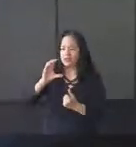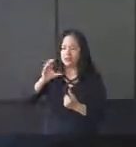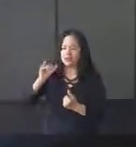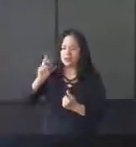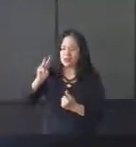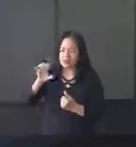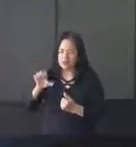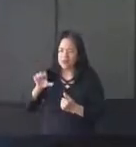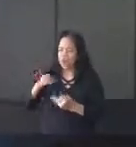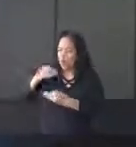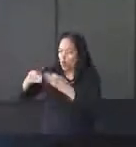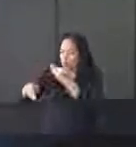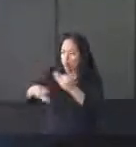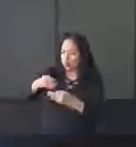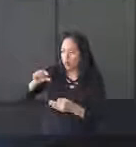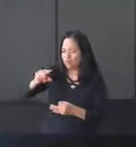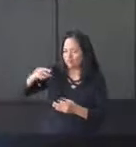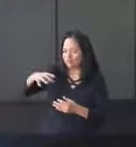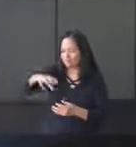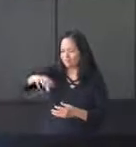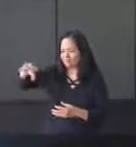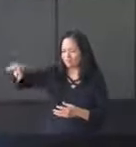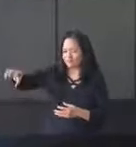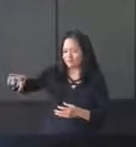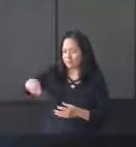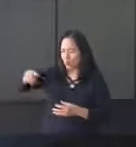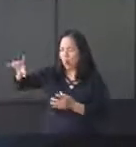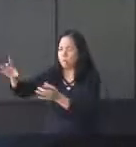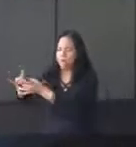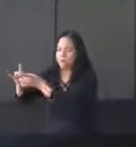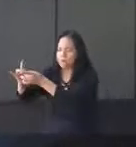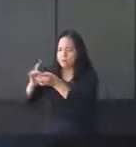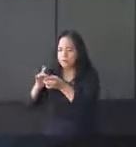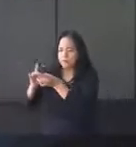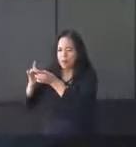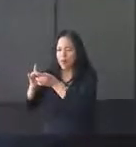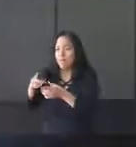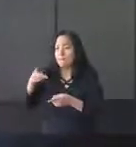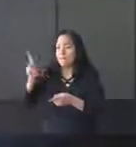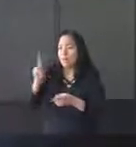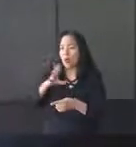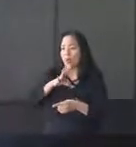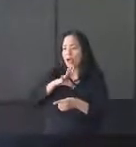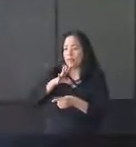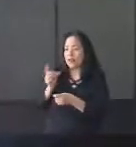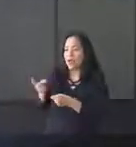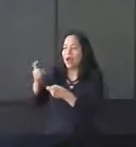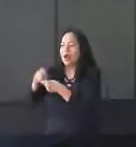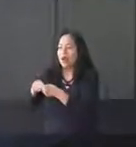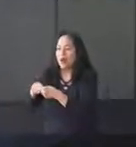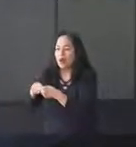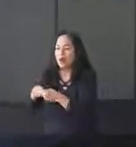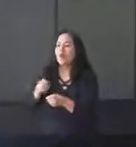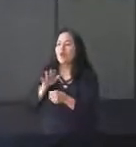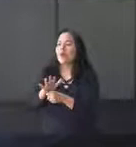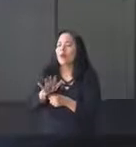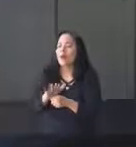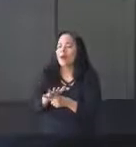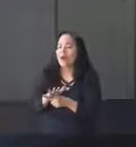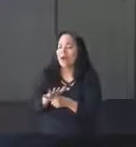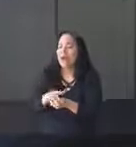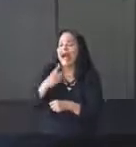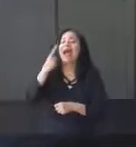organized civil society, and it is important to incorporate another important stakeholder in this